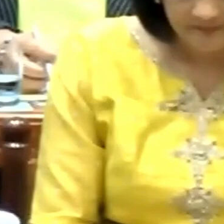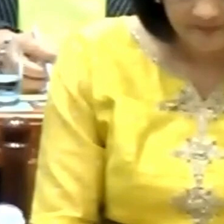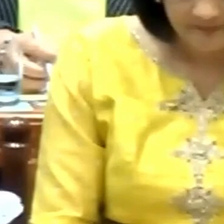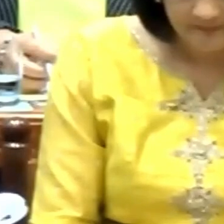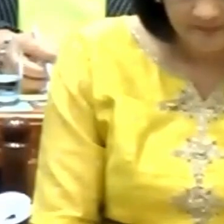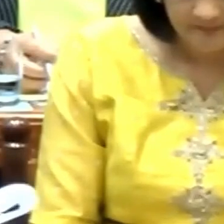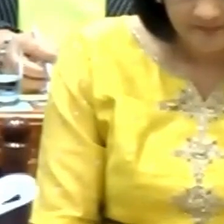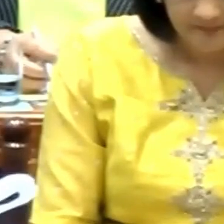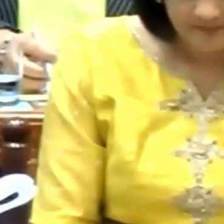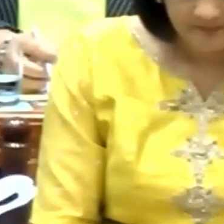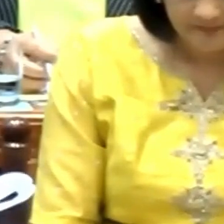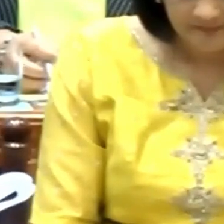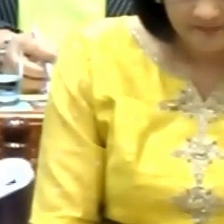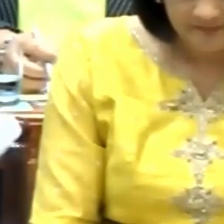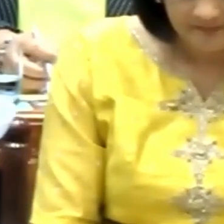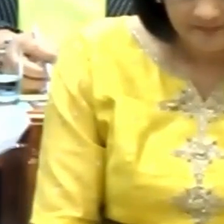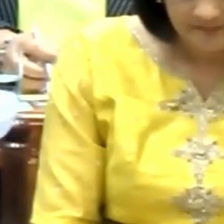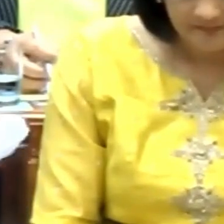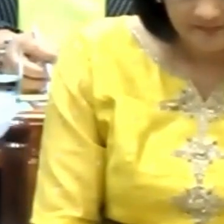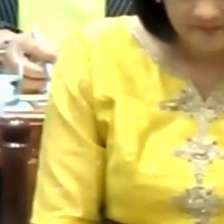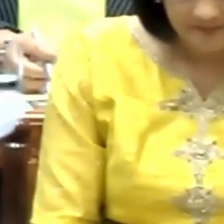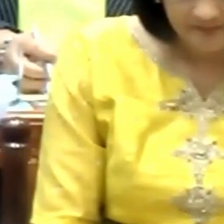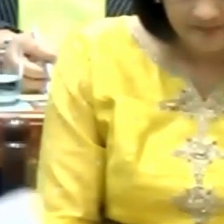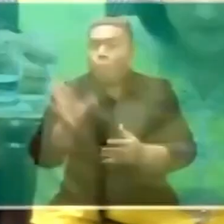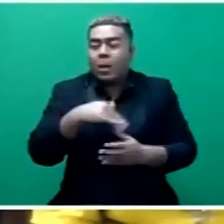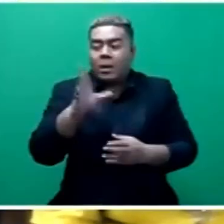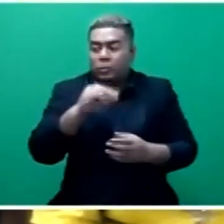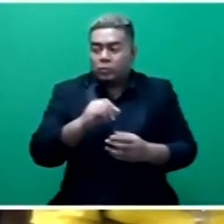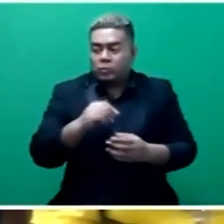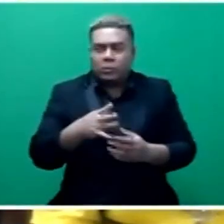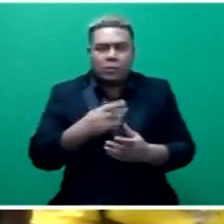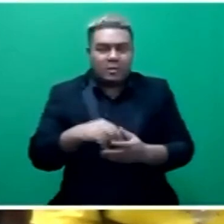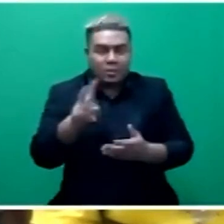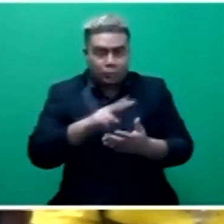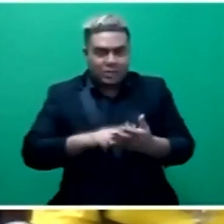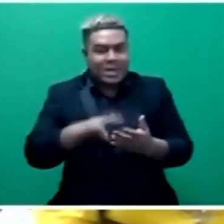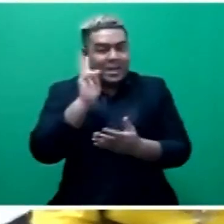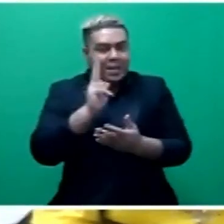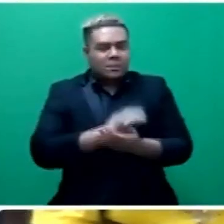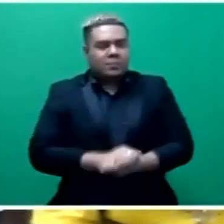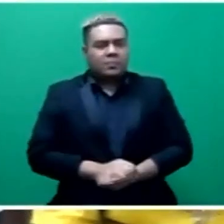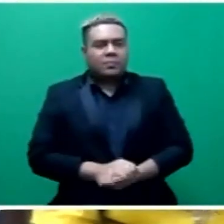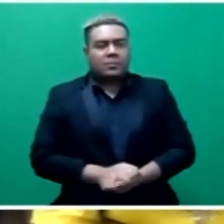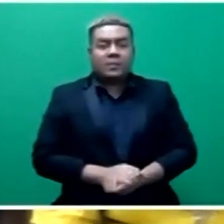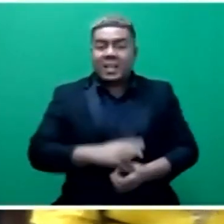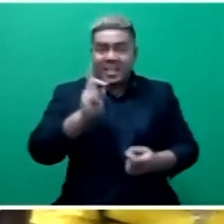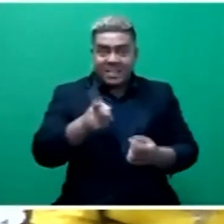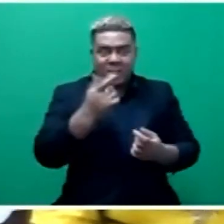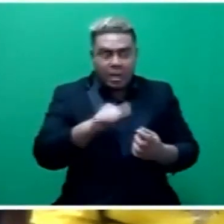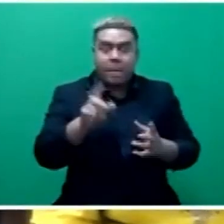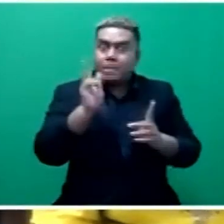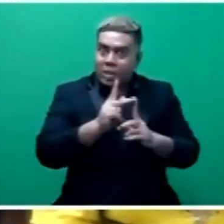passed by this Parliament, Mr. Speaker, sir. And all I did was, and I read this, I'm going to read it again. If A,